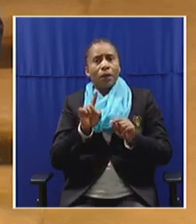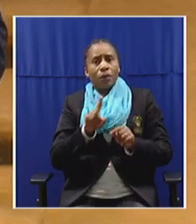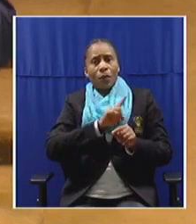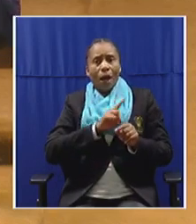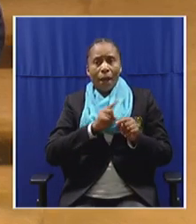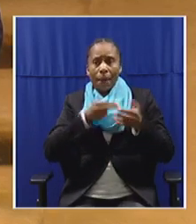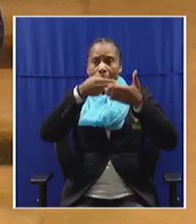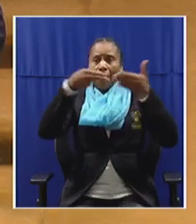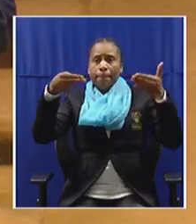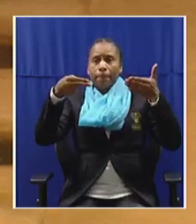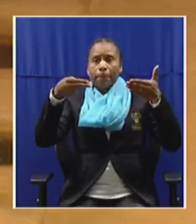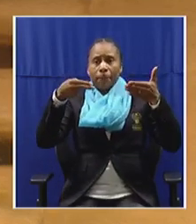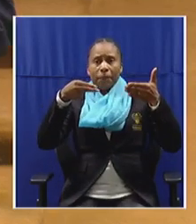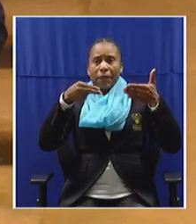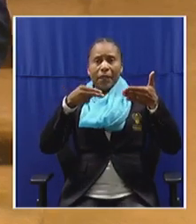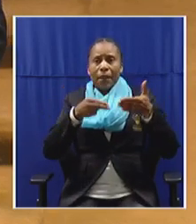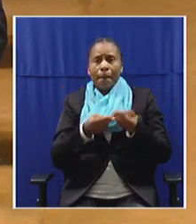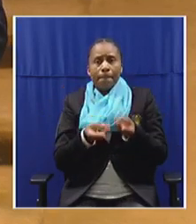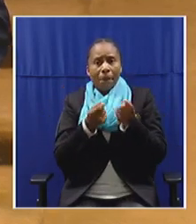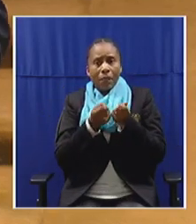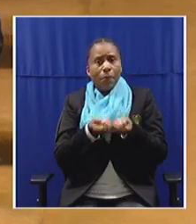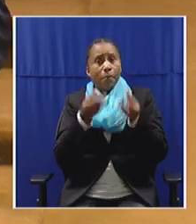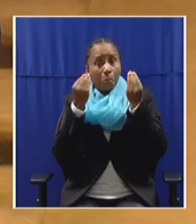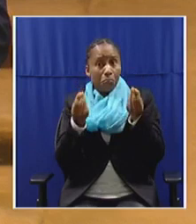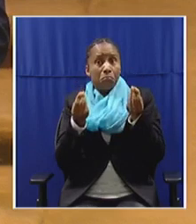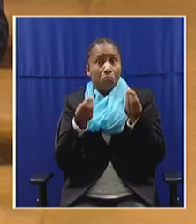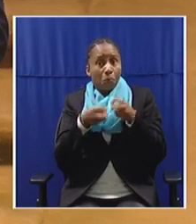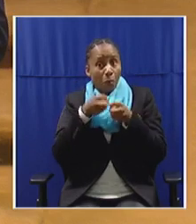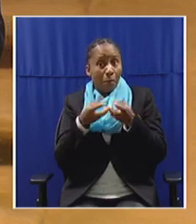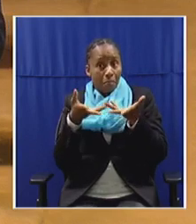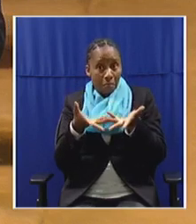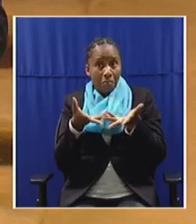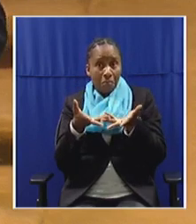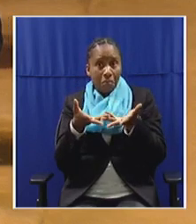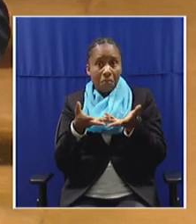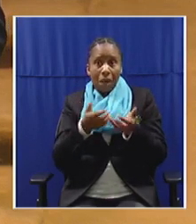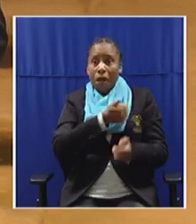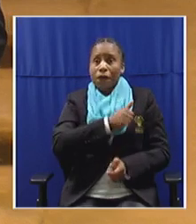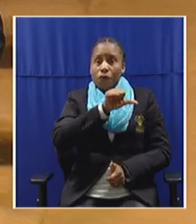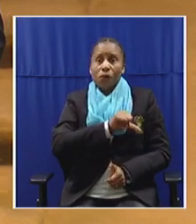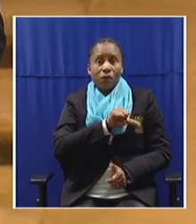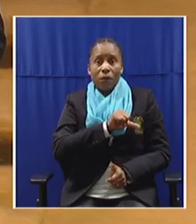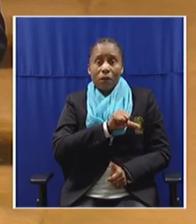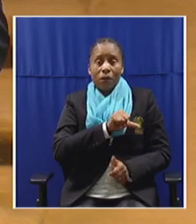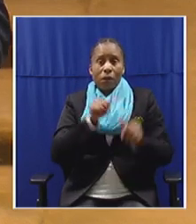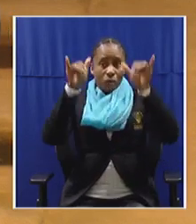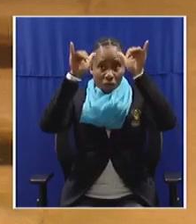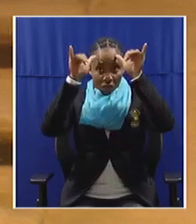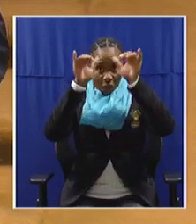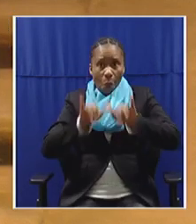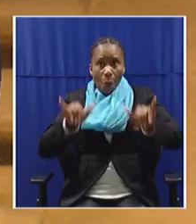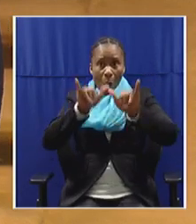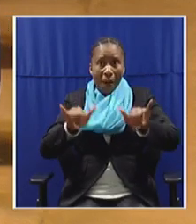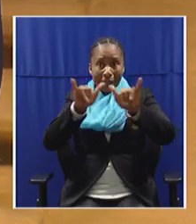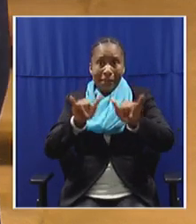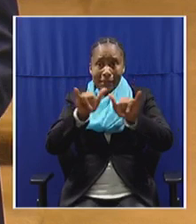to get the money, that's where the problem is. Unfortunately, livestock cannot wait another day Honourable to say, Fullewer. we will